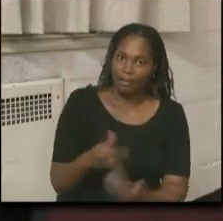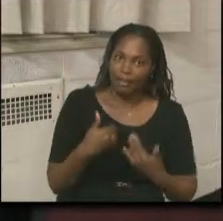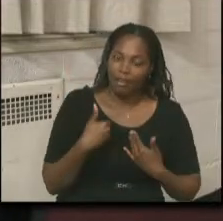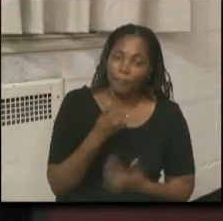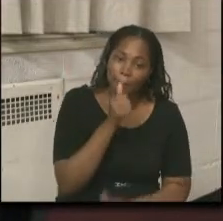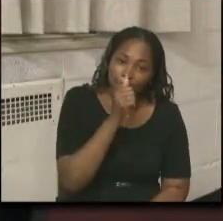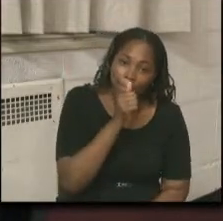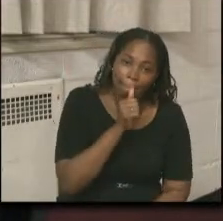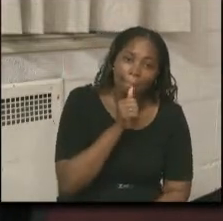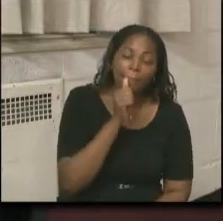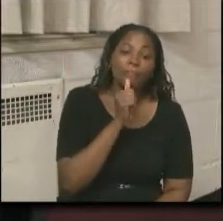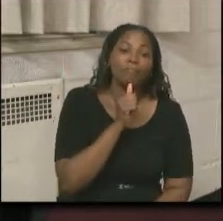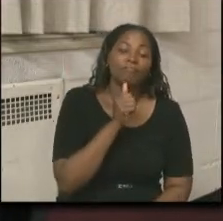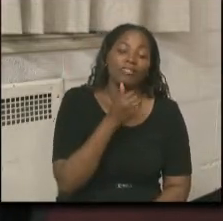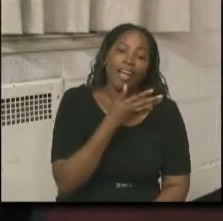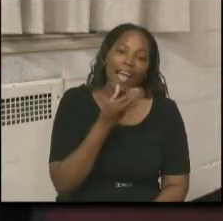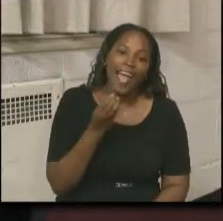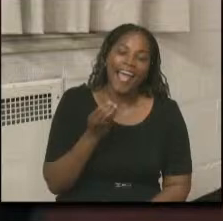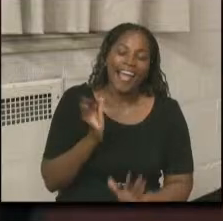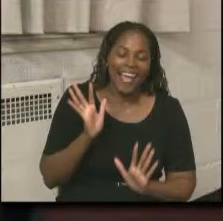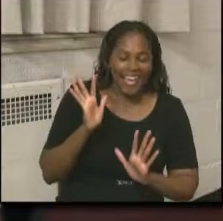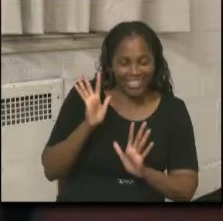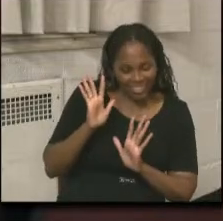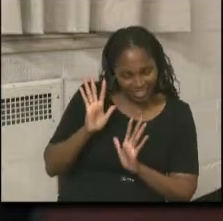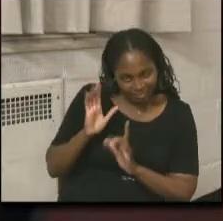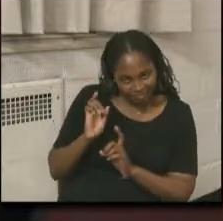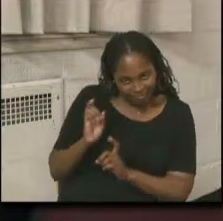us as they take on the tough work that's ahead.